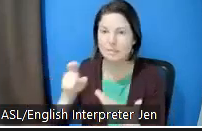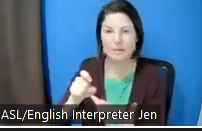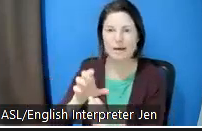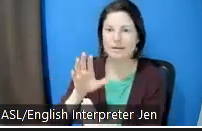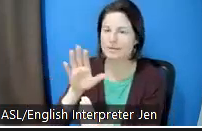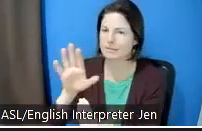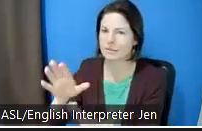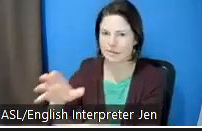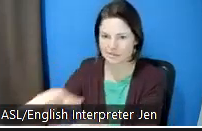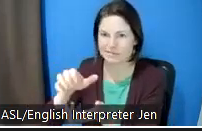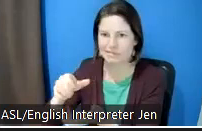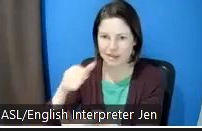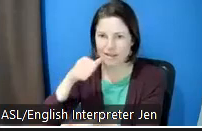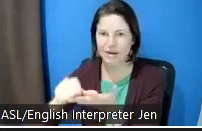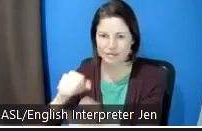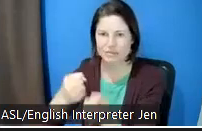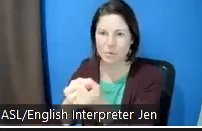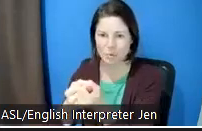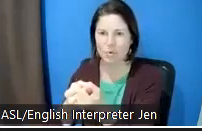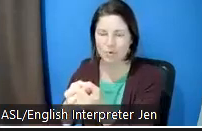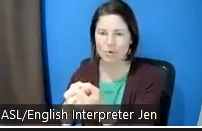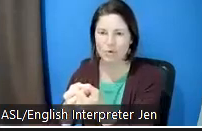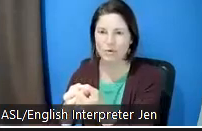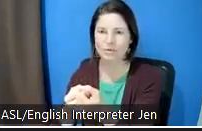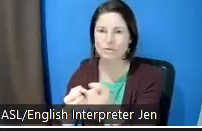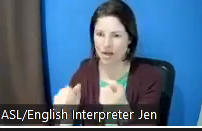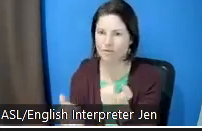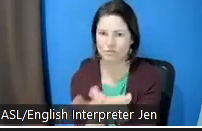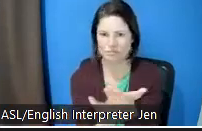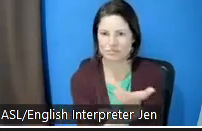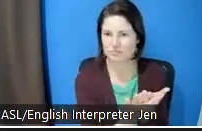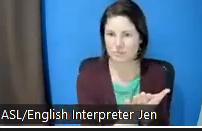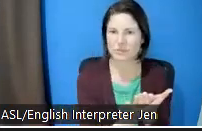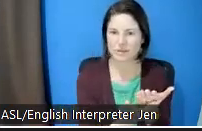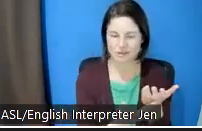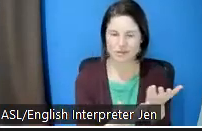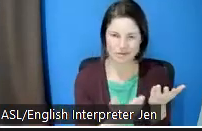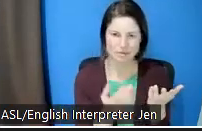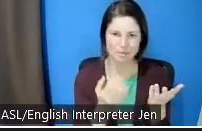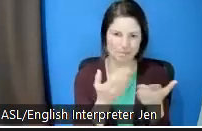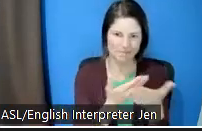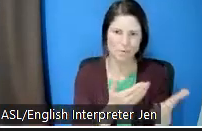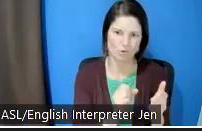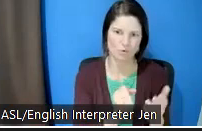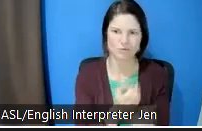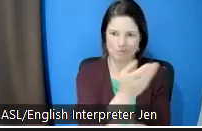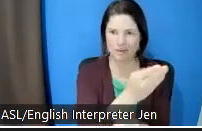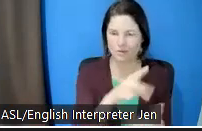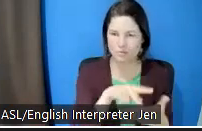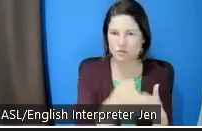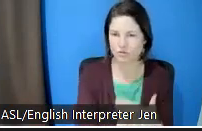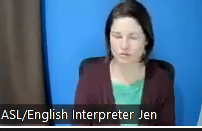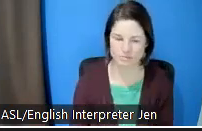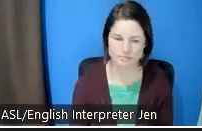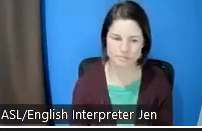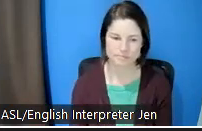of support. So you should submit your request as soon as possible to allow for review and turnaround